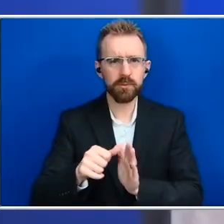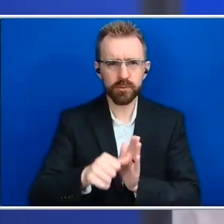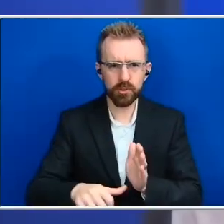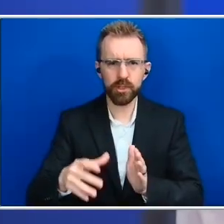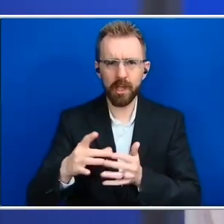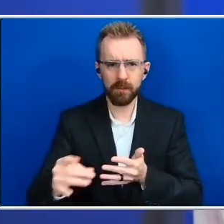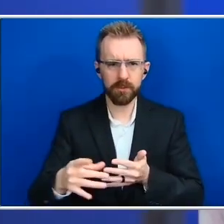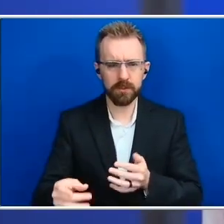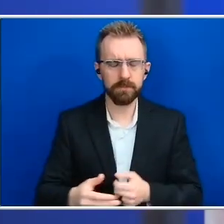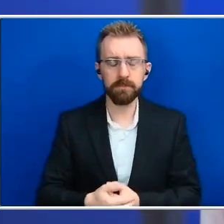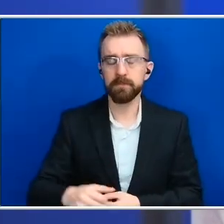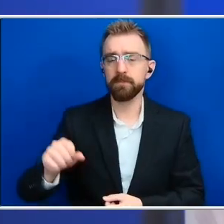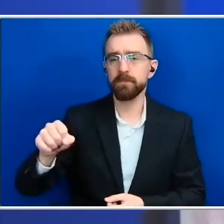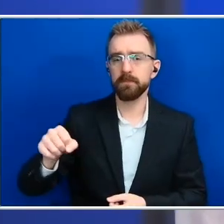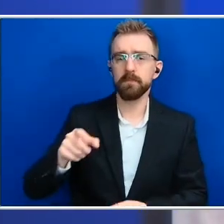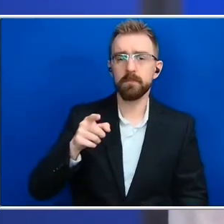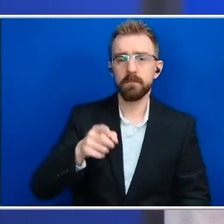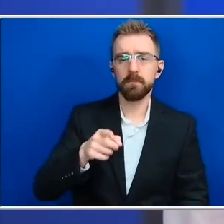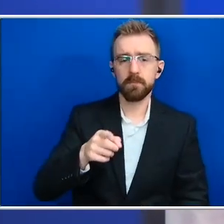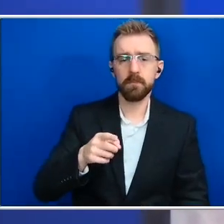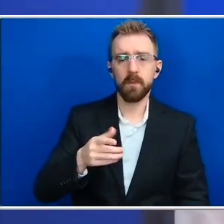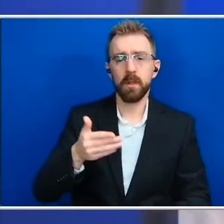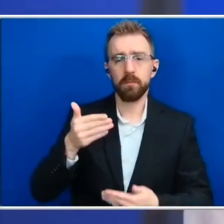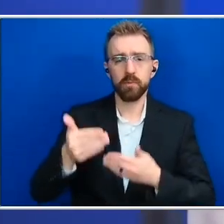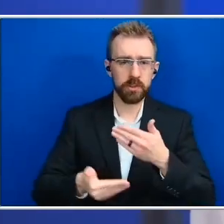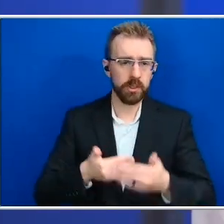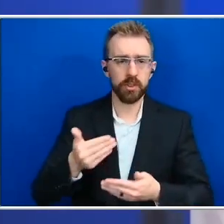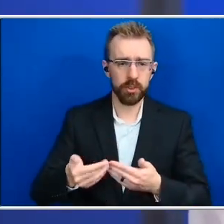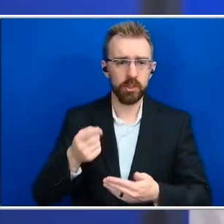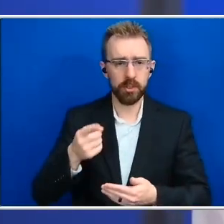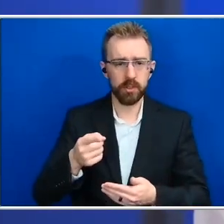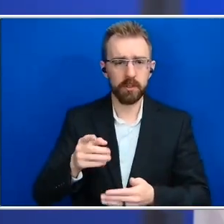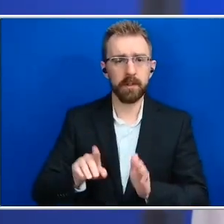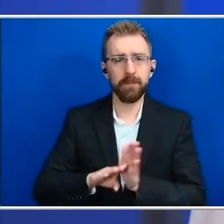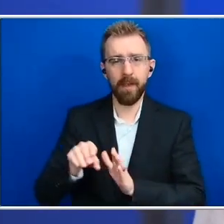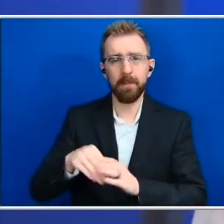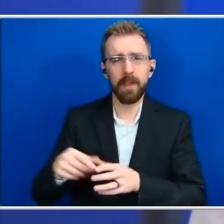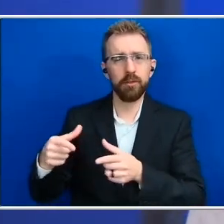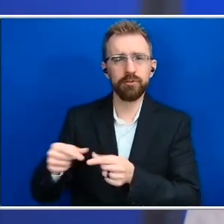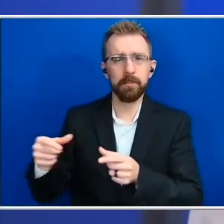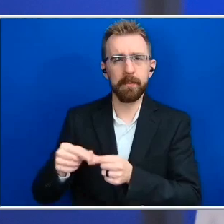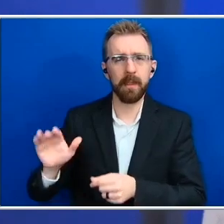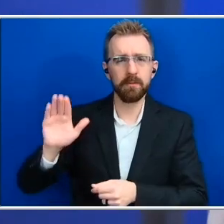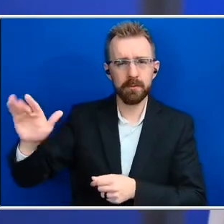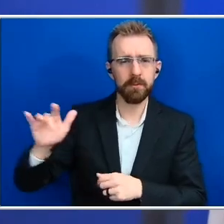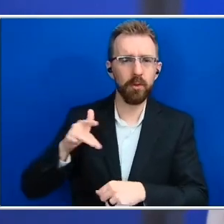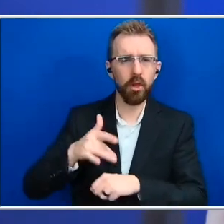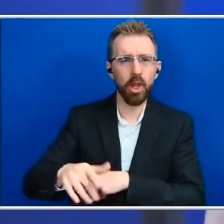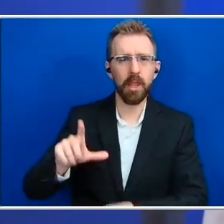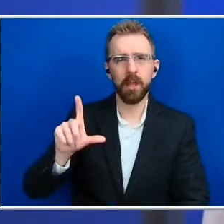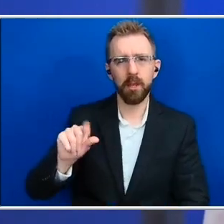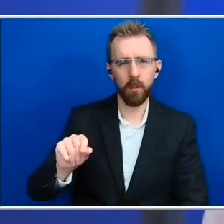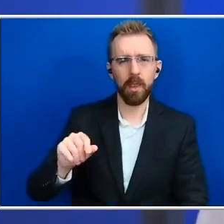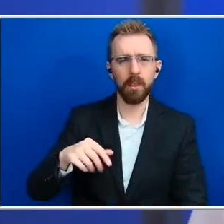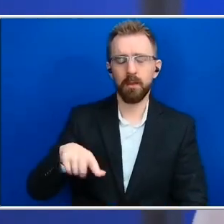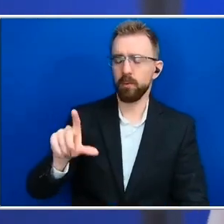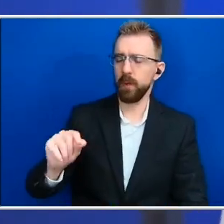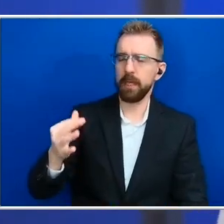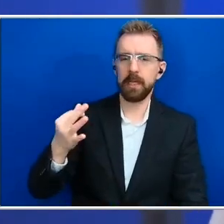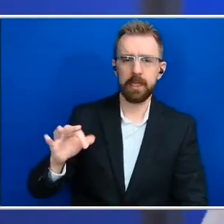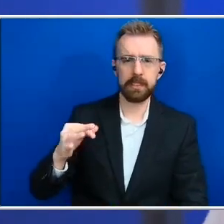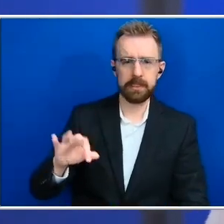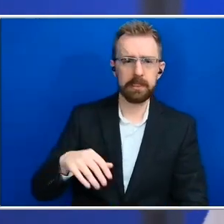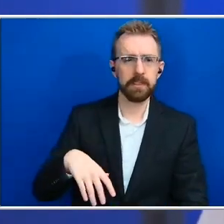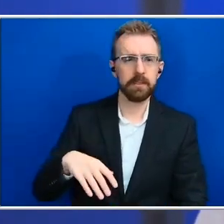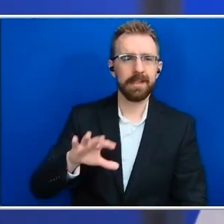ESD procedure was developed in Japan in early 2000. 1999 was the first ESD. And they